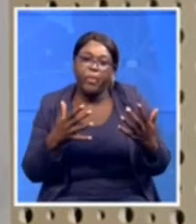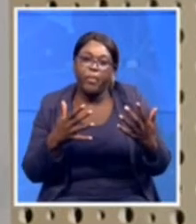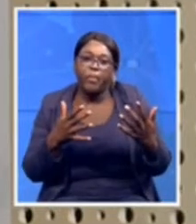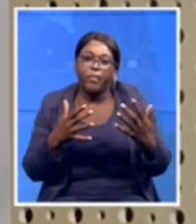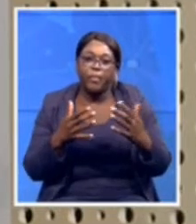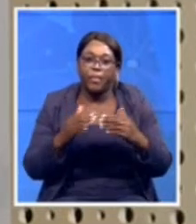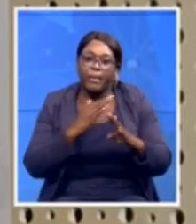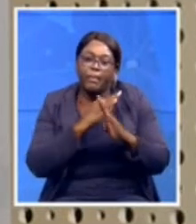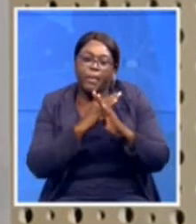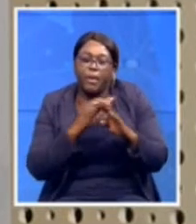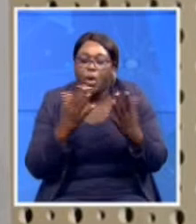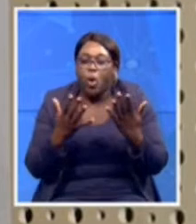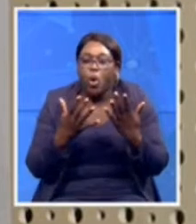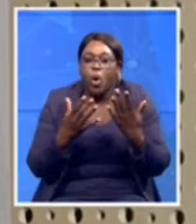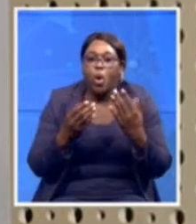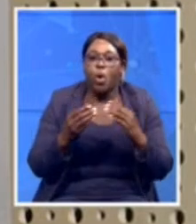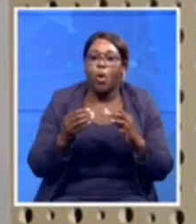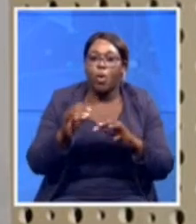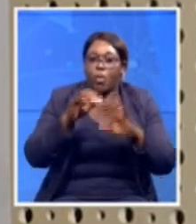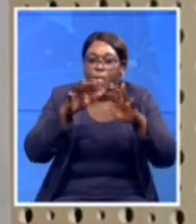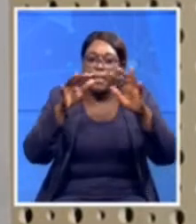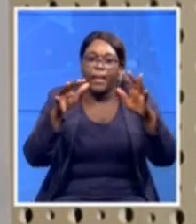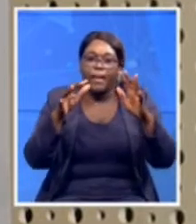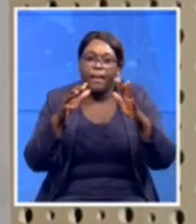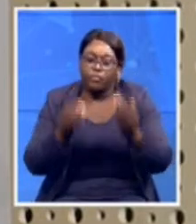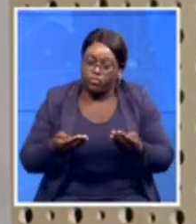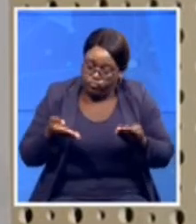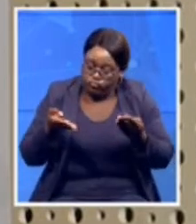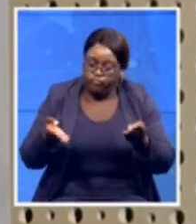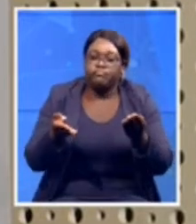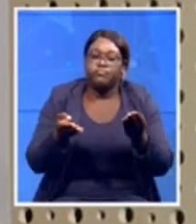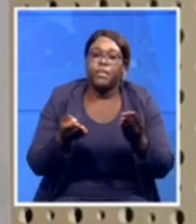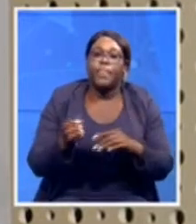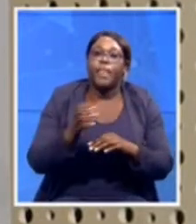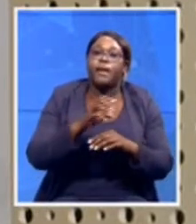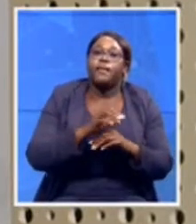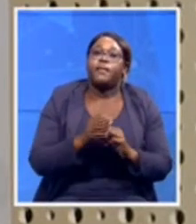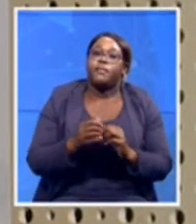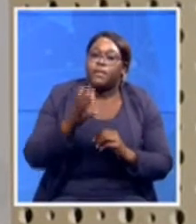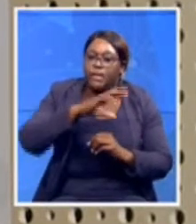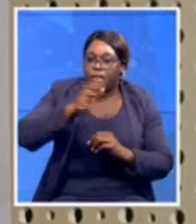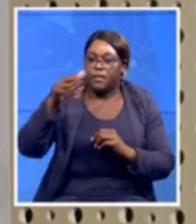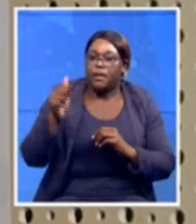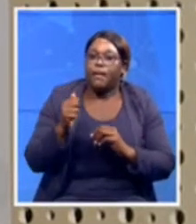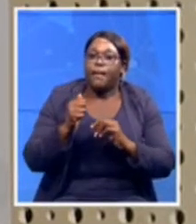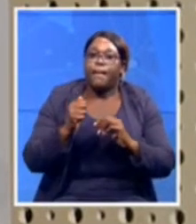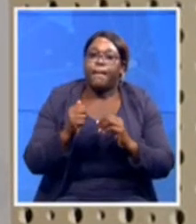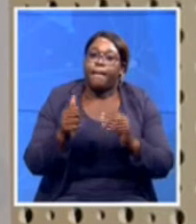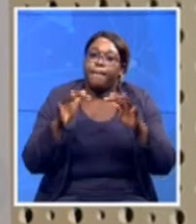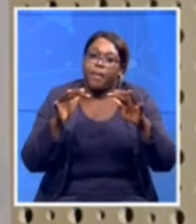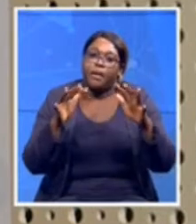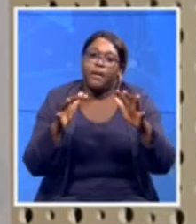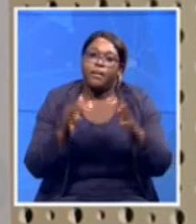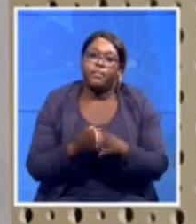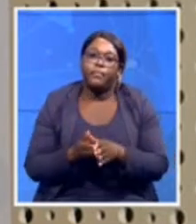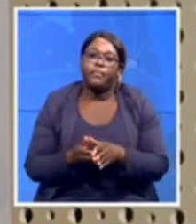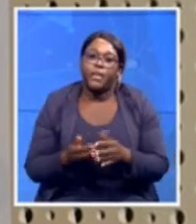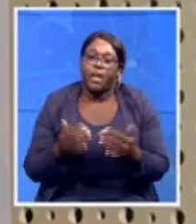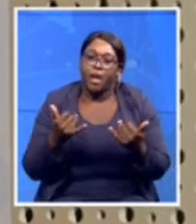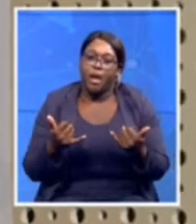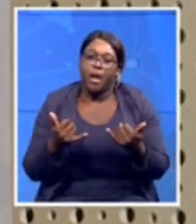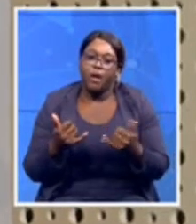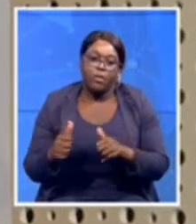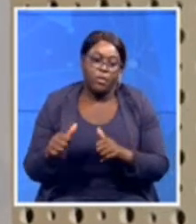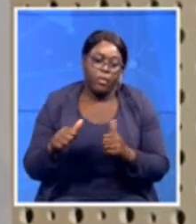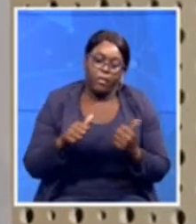African public. So on that note, ladies and gentlemen, I will hand over back to the program director, who will also get